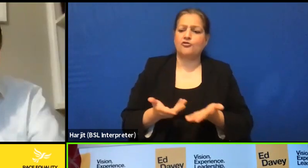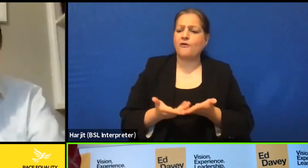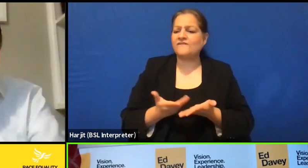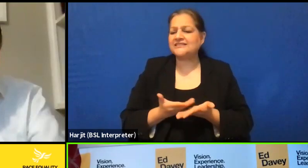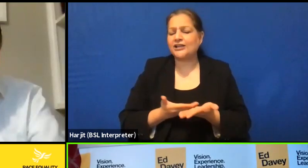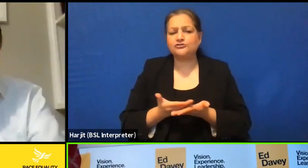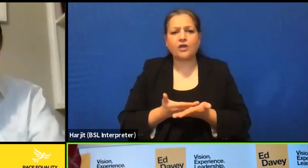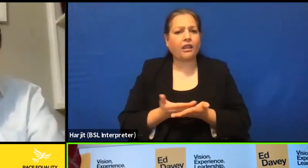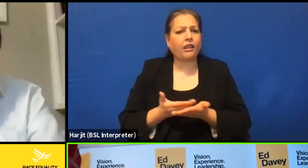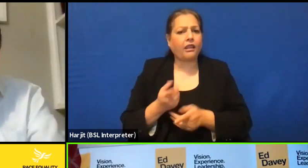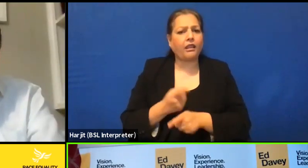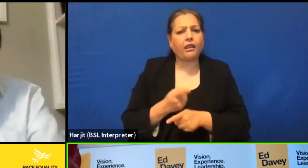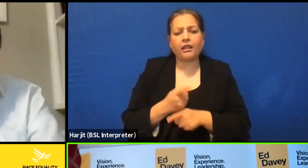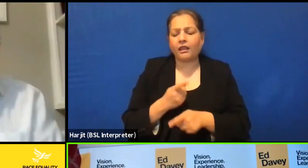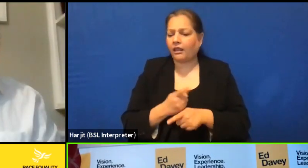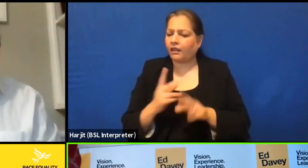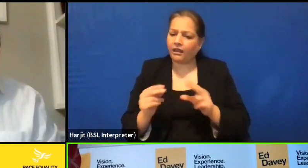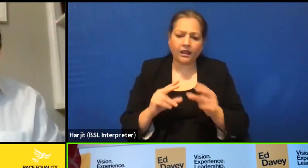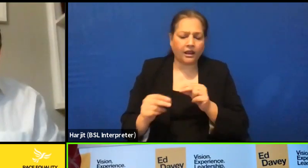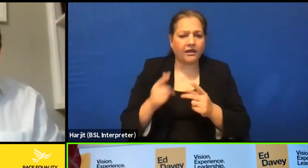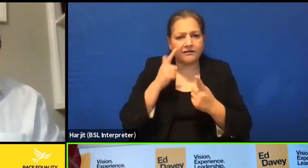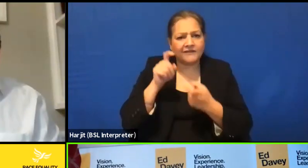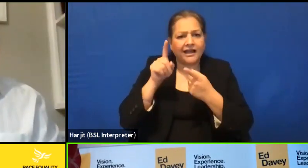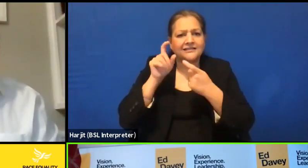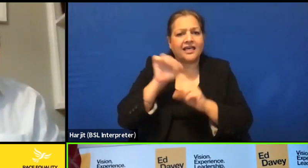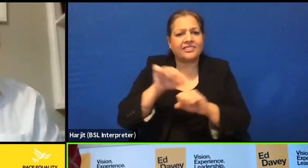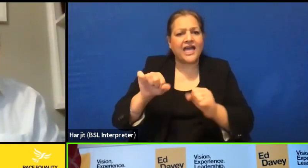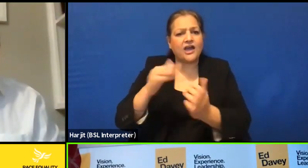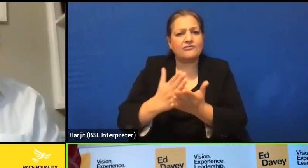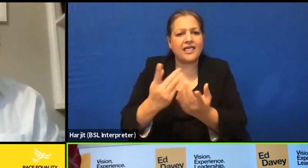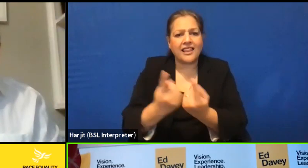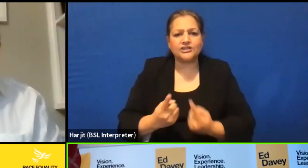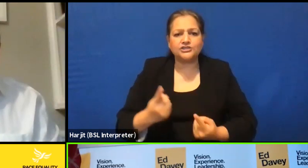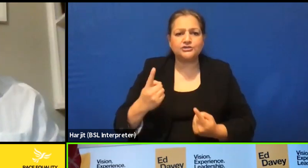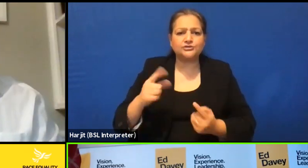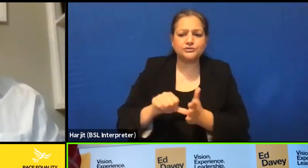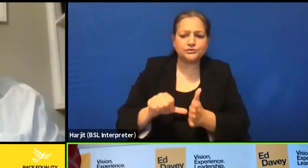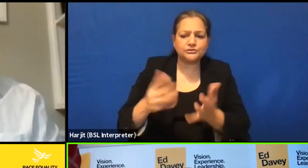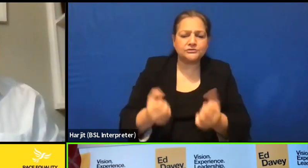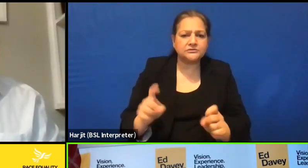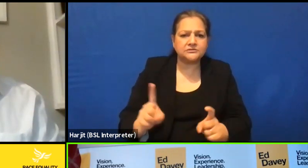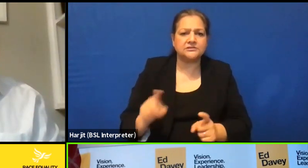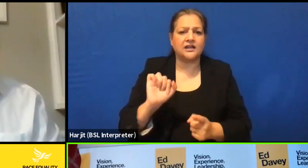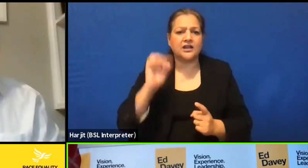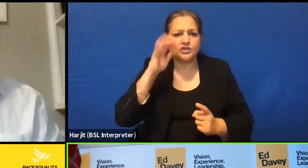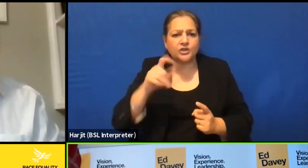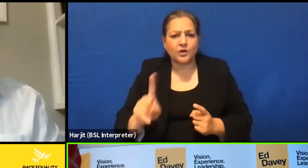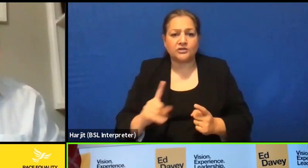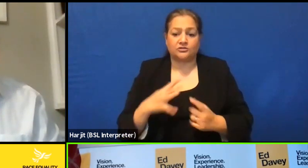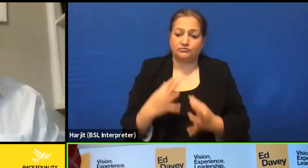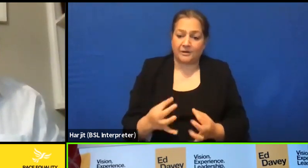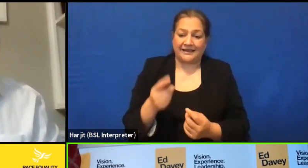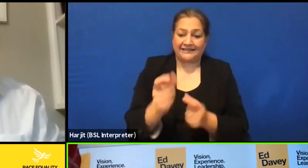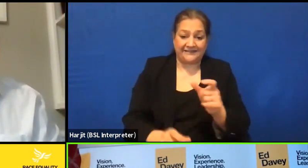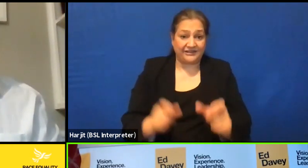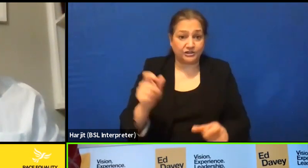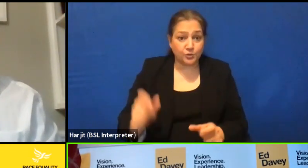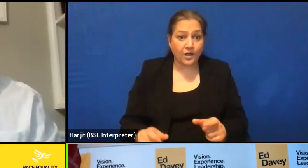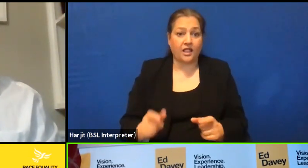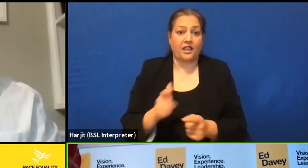are and what their concerns are. And then you represent individuals, represent individual families, you represent the community.